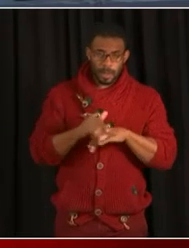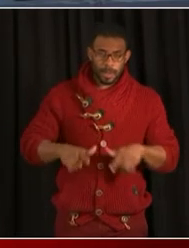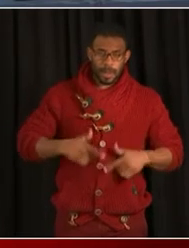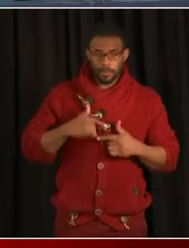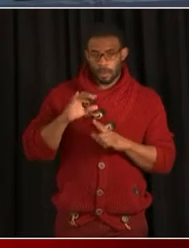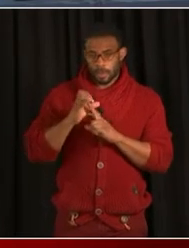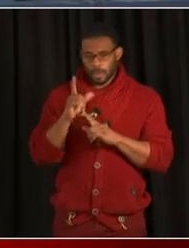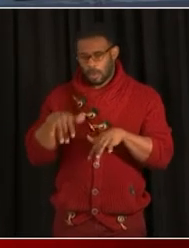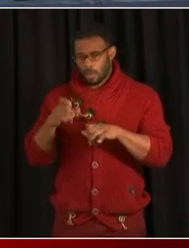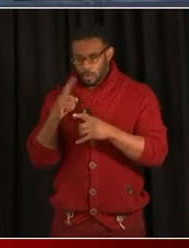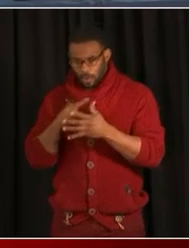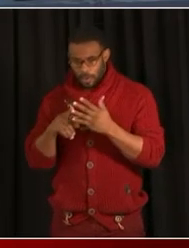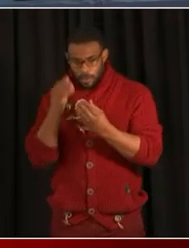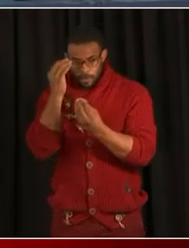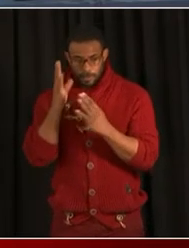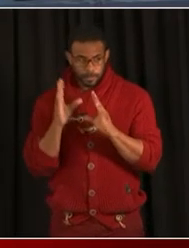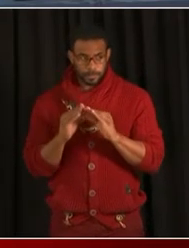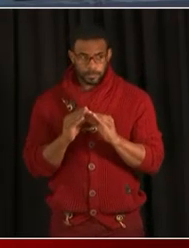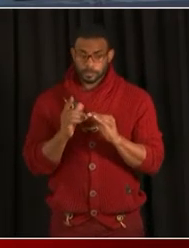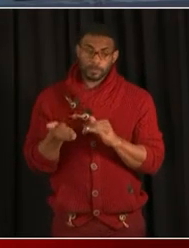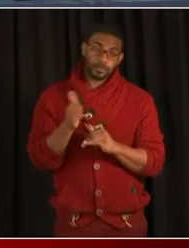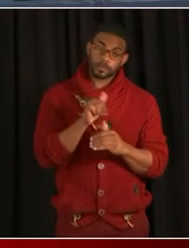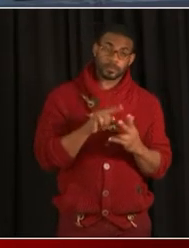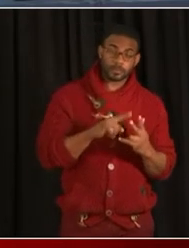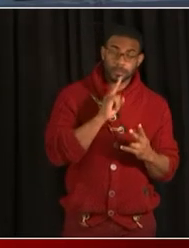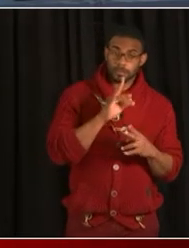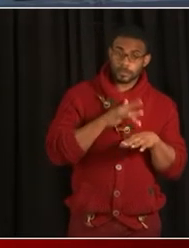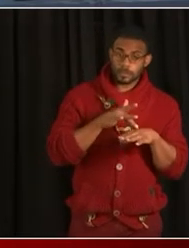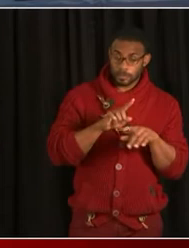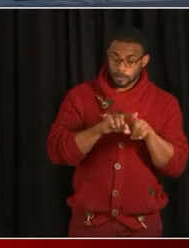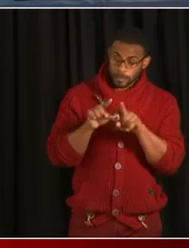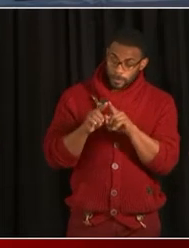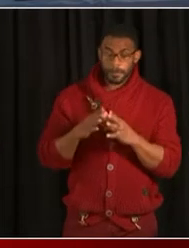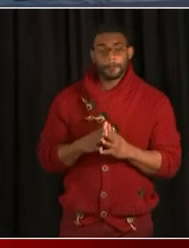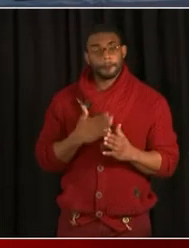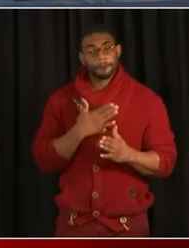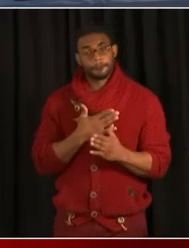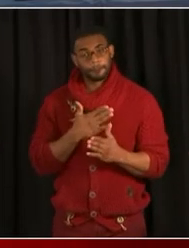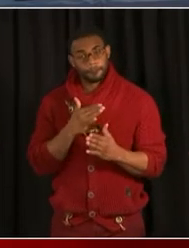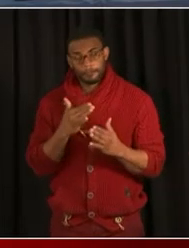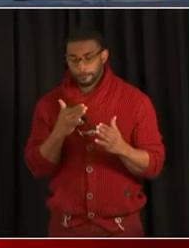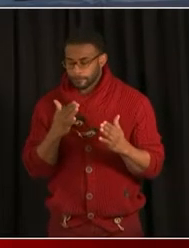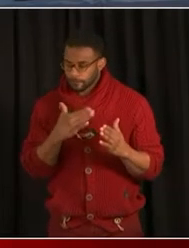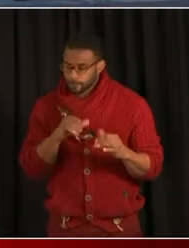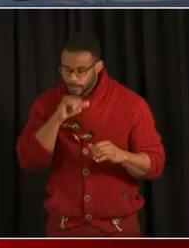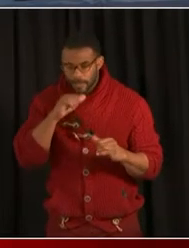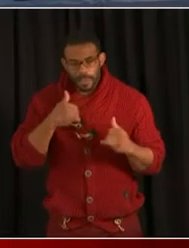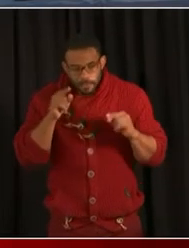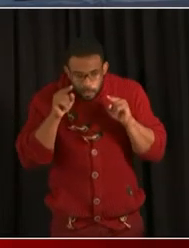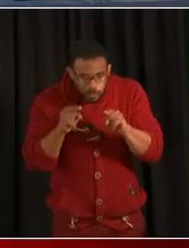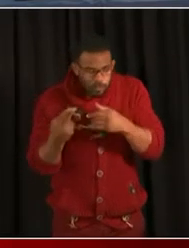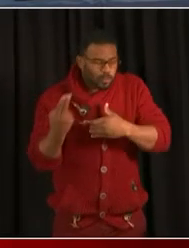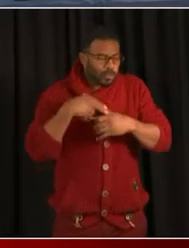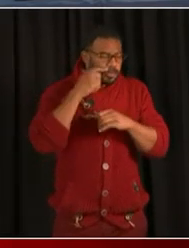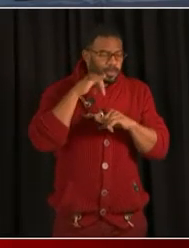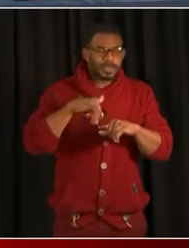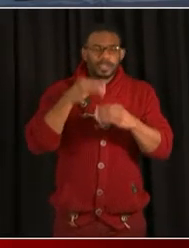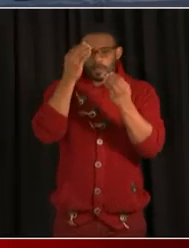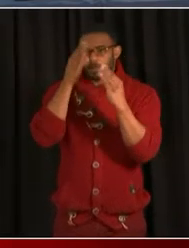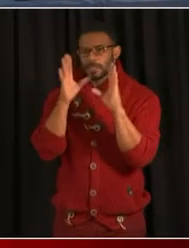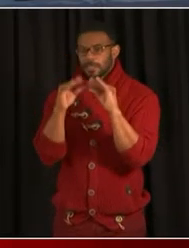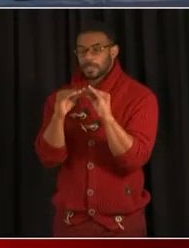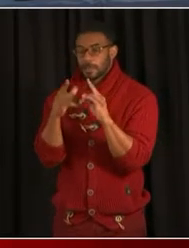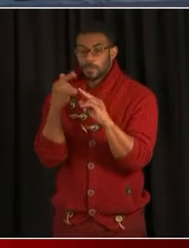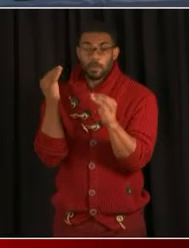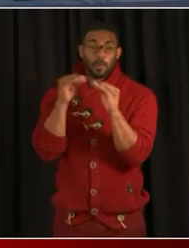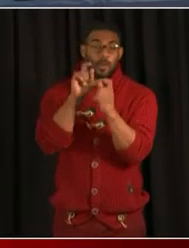Culture. He's hosting one of those information sessions, and the other is available as well. So please, by all means, we'd love to have you join us for those